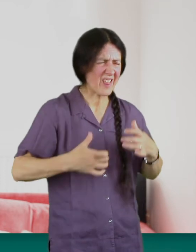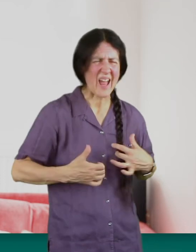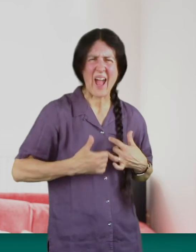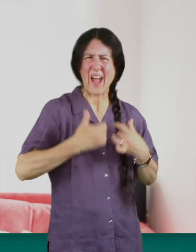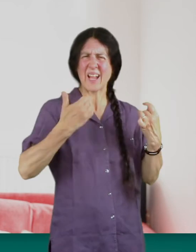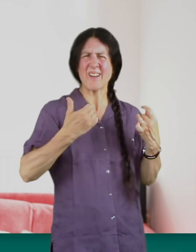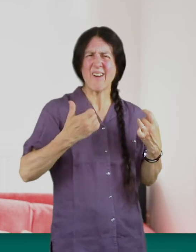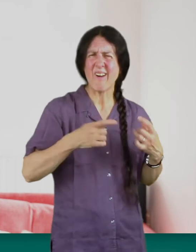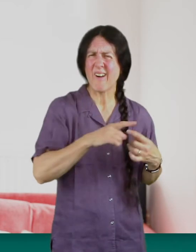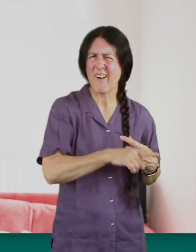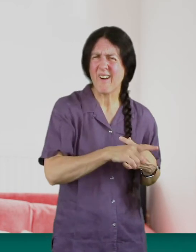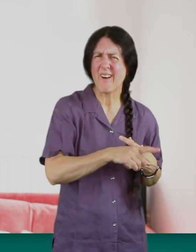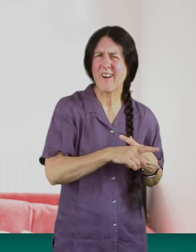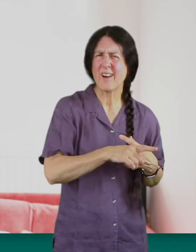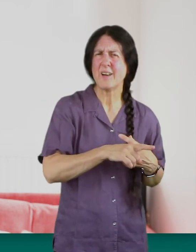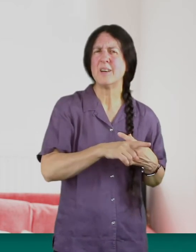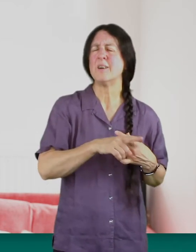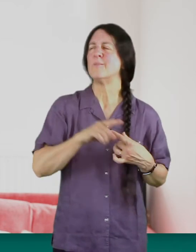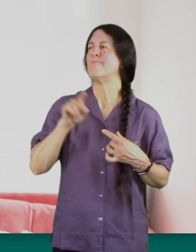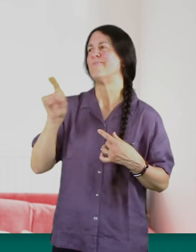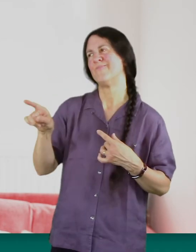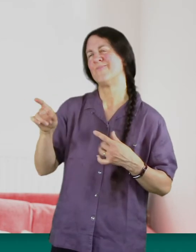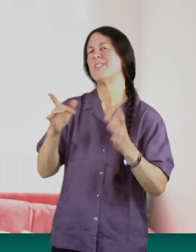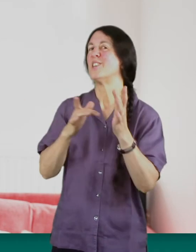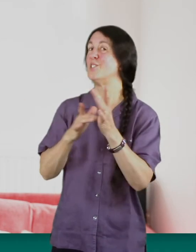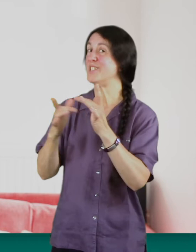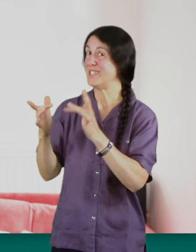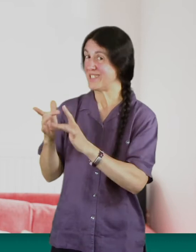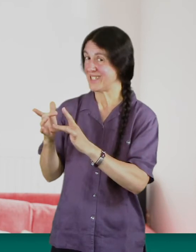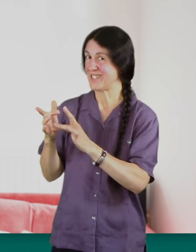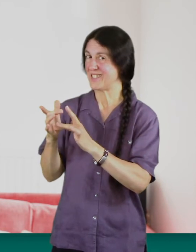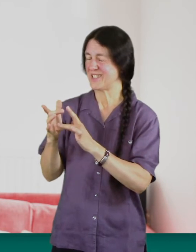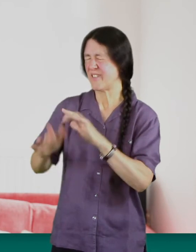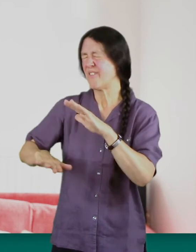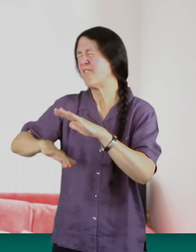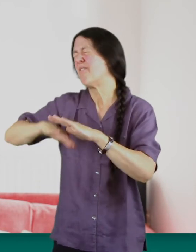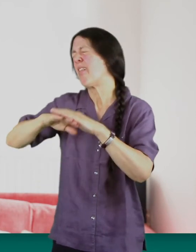the foundations of fear. Jesus